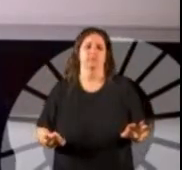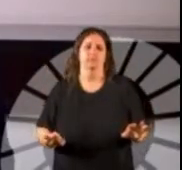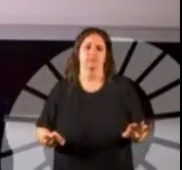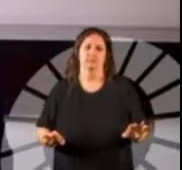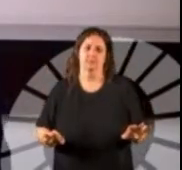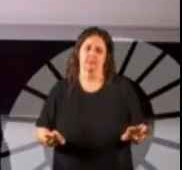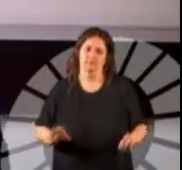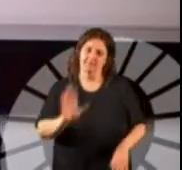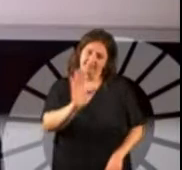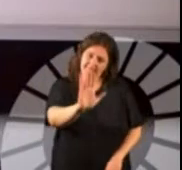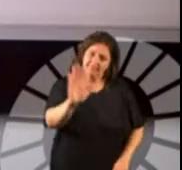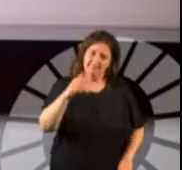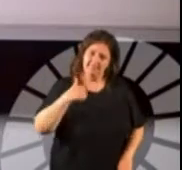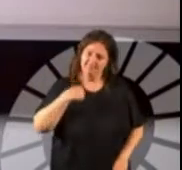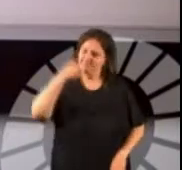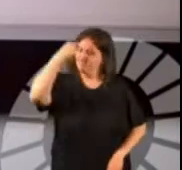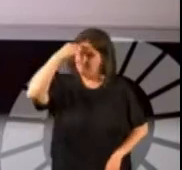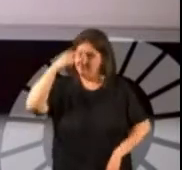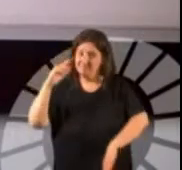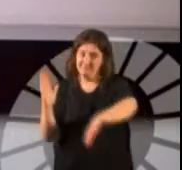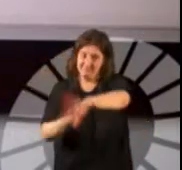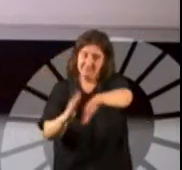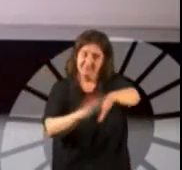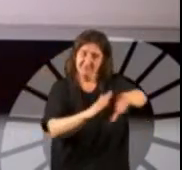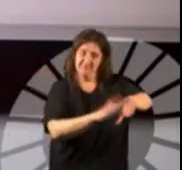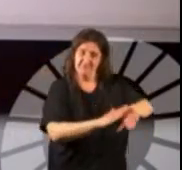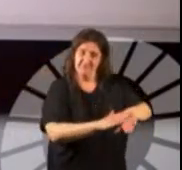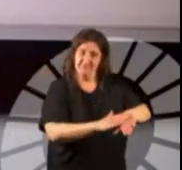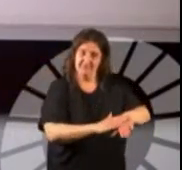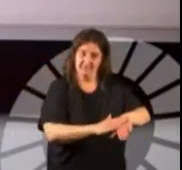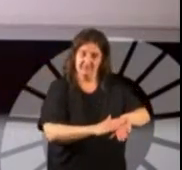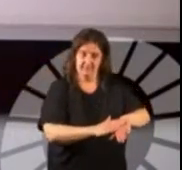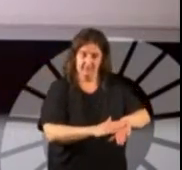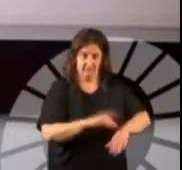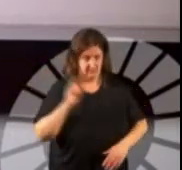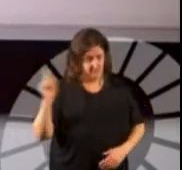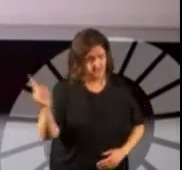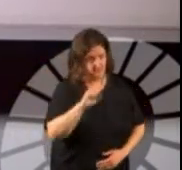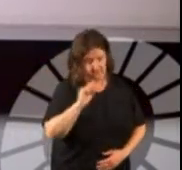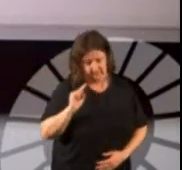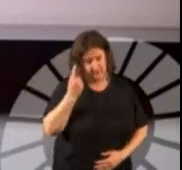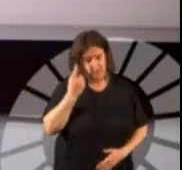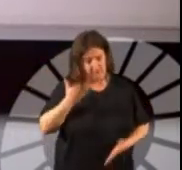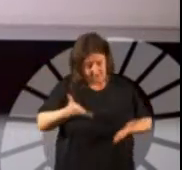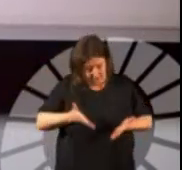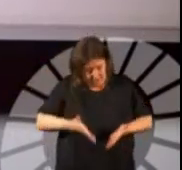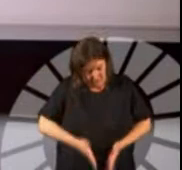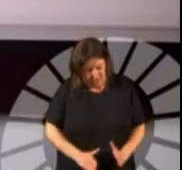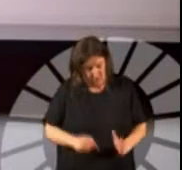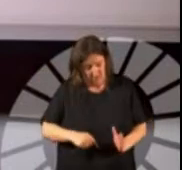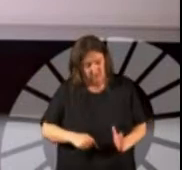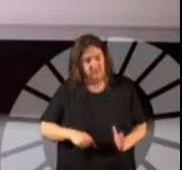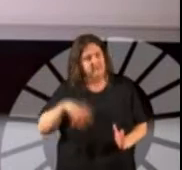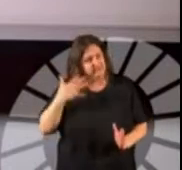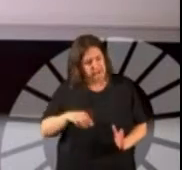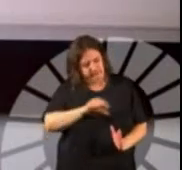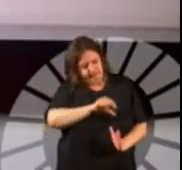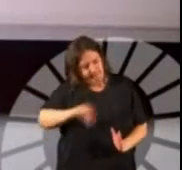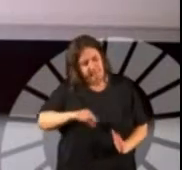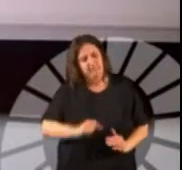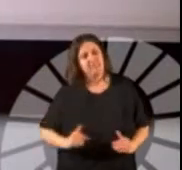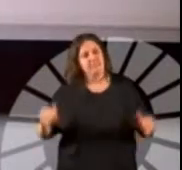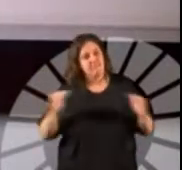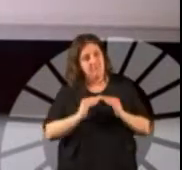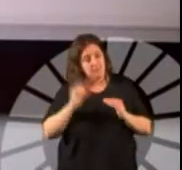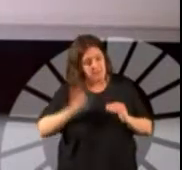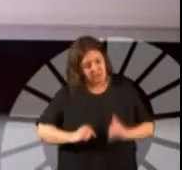The right of every living person to equal treatment and equal opportunity is